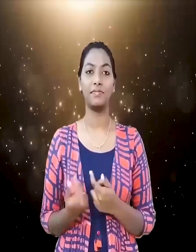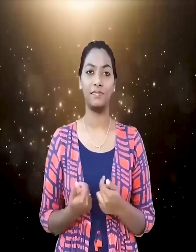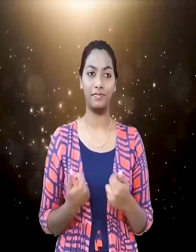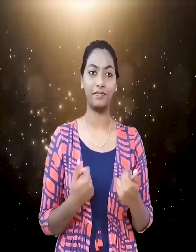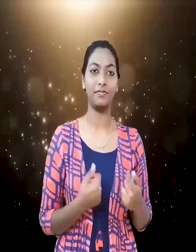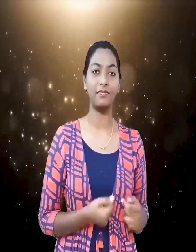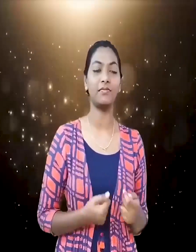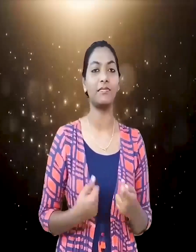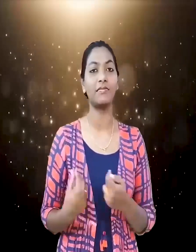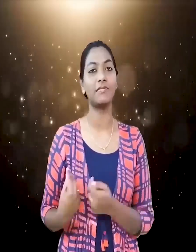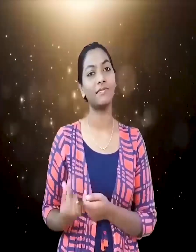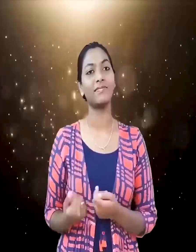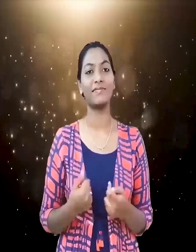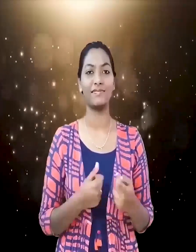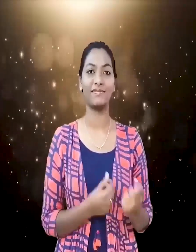All power.